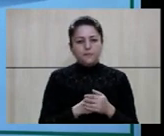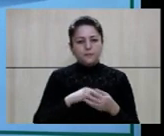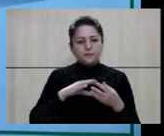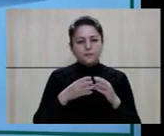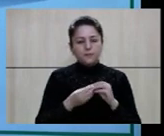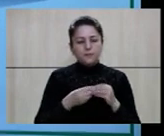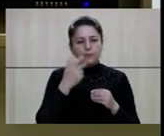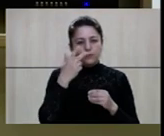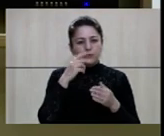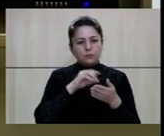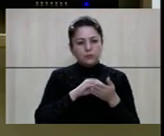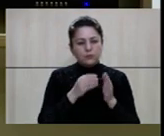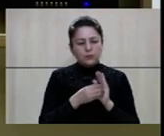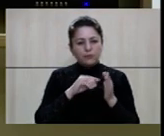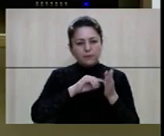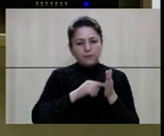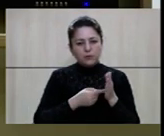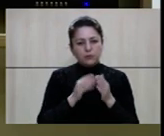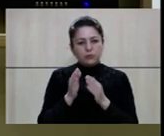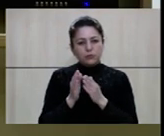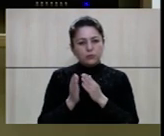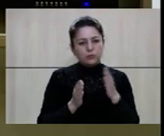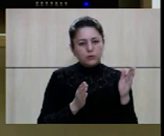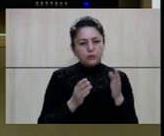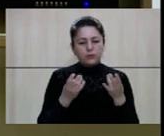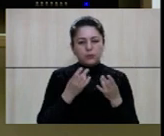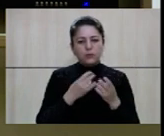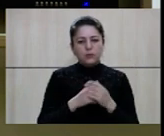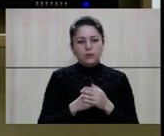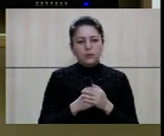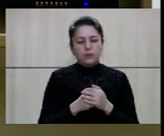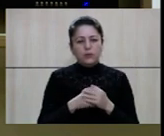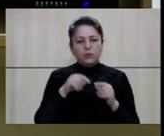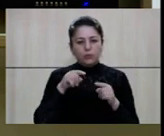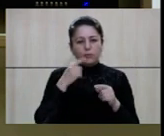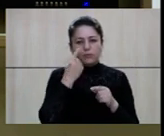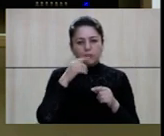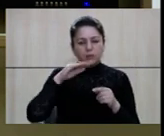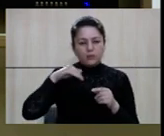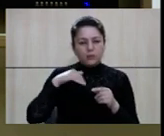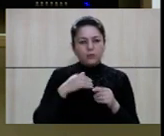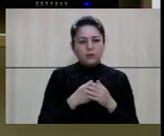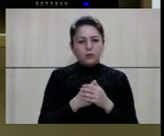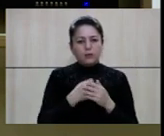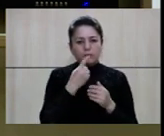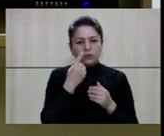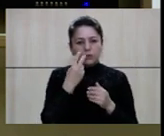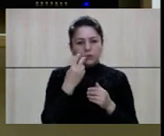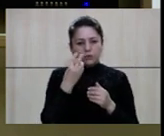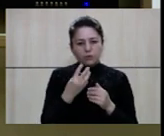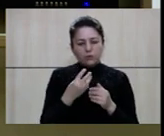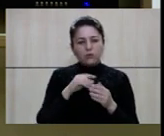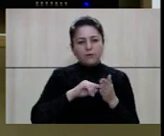Demak, 3 xona virgul surishimiz kerak chap tomonga. U 1 dan keyin edi. 1 2 3